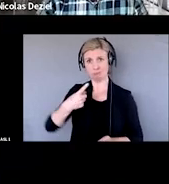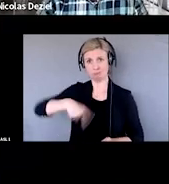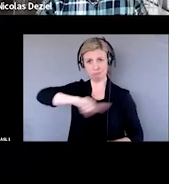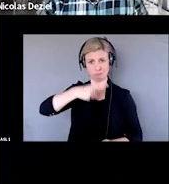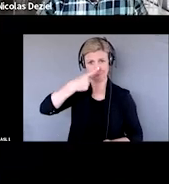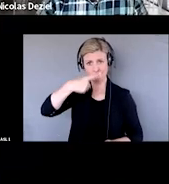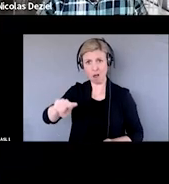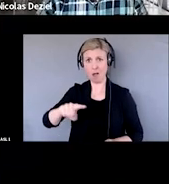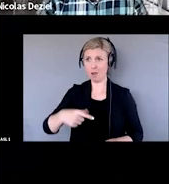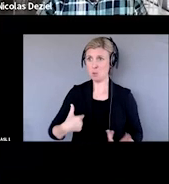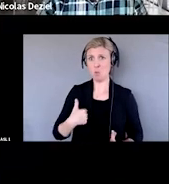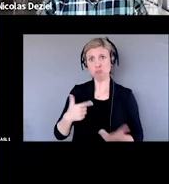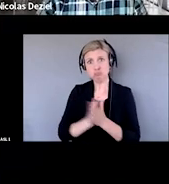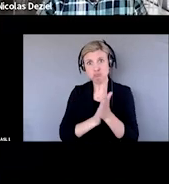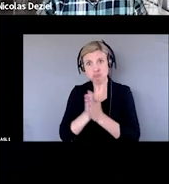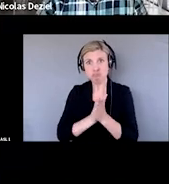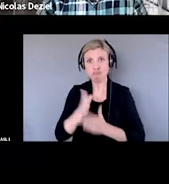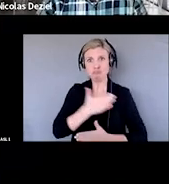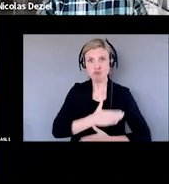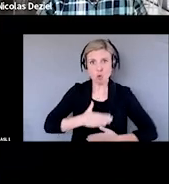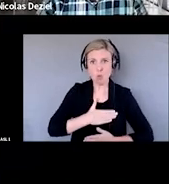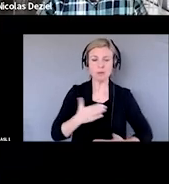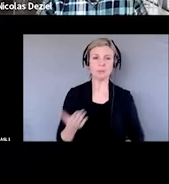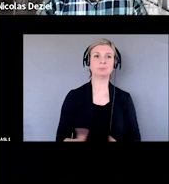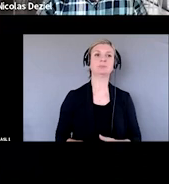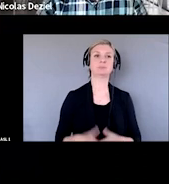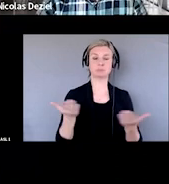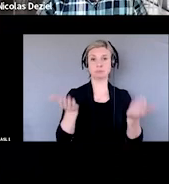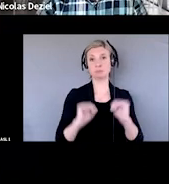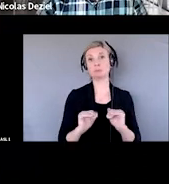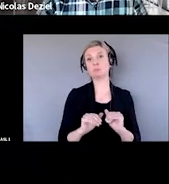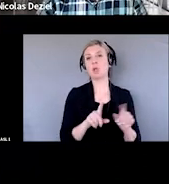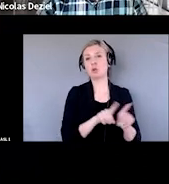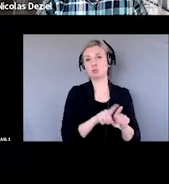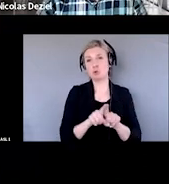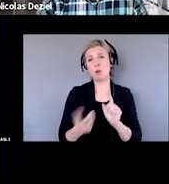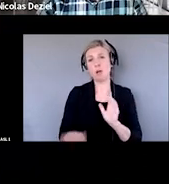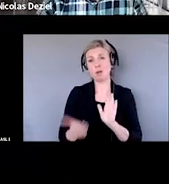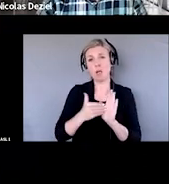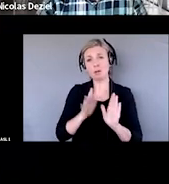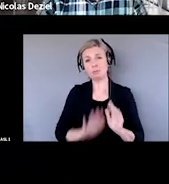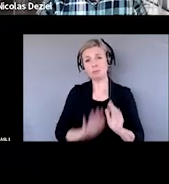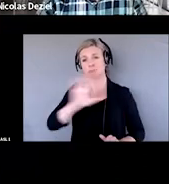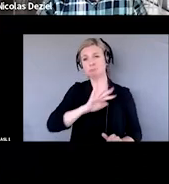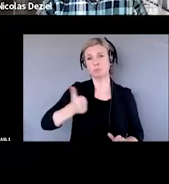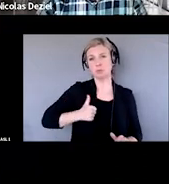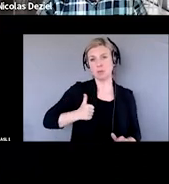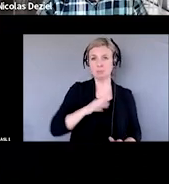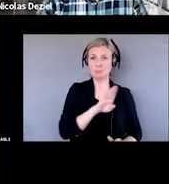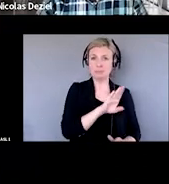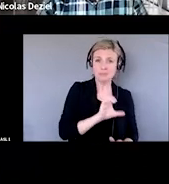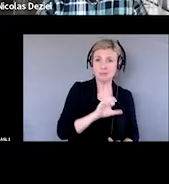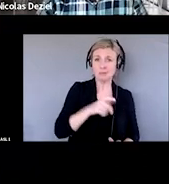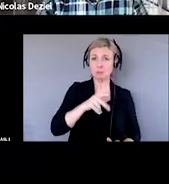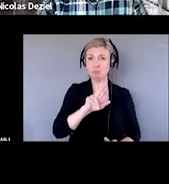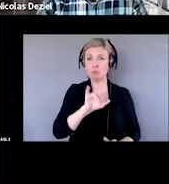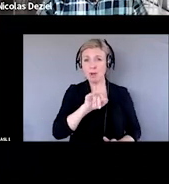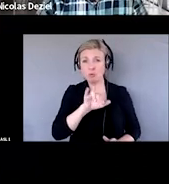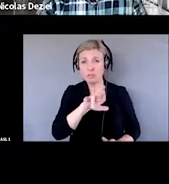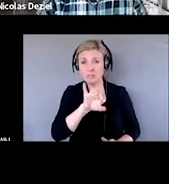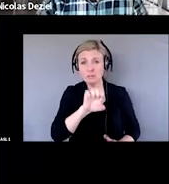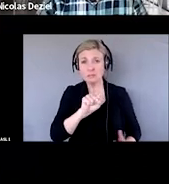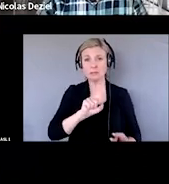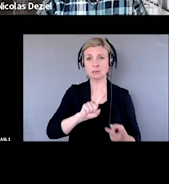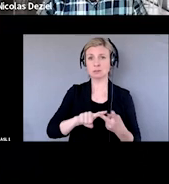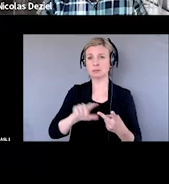And as I said before, we offer Canada-wide coverage. So we are in British Columbia, in the Prairies, in Ontario, in Quebec, and Atlantic. So